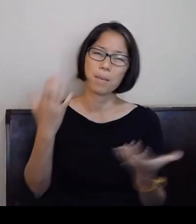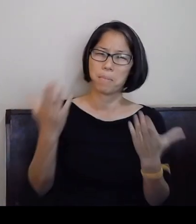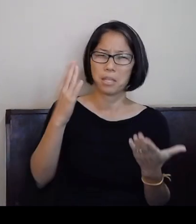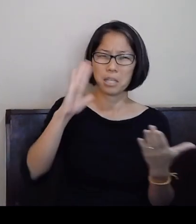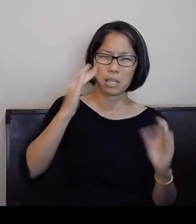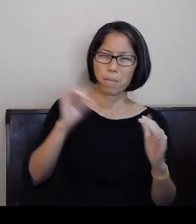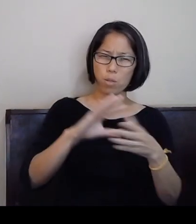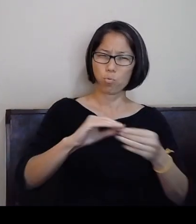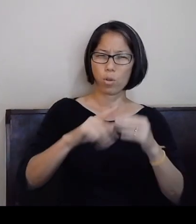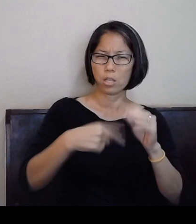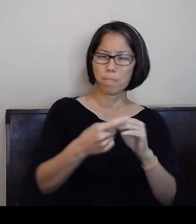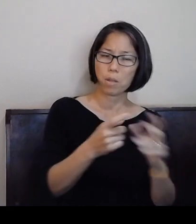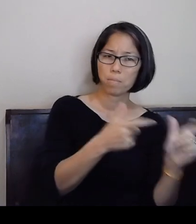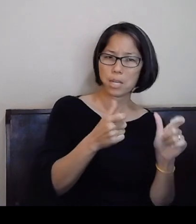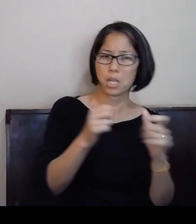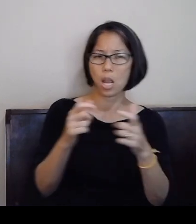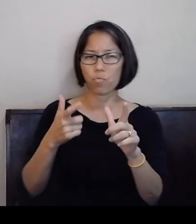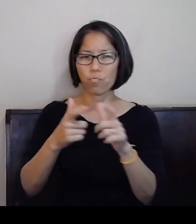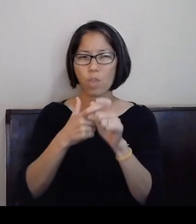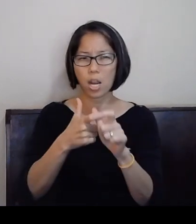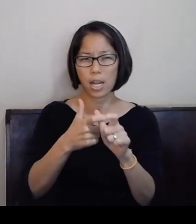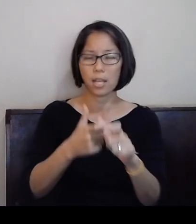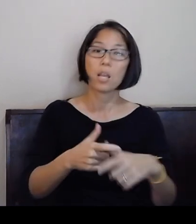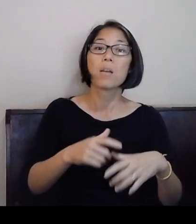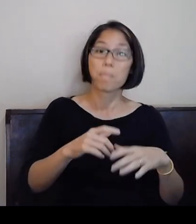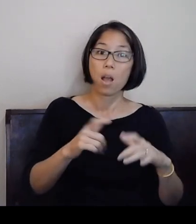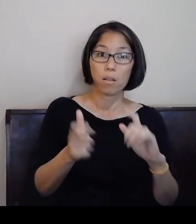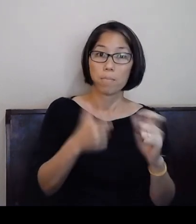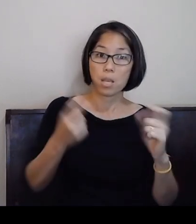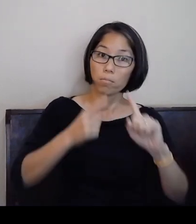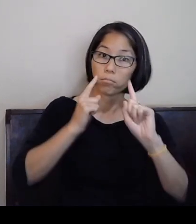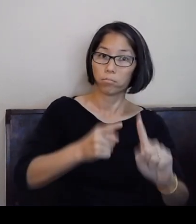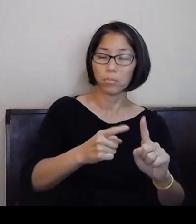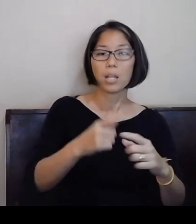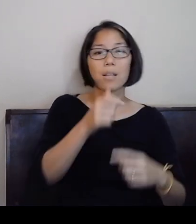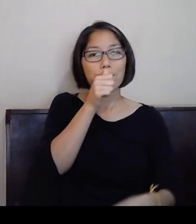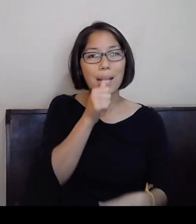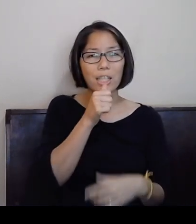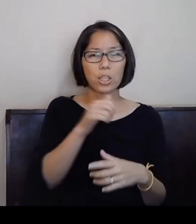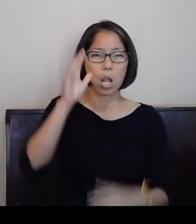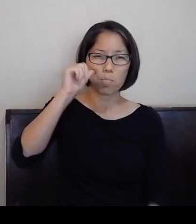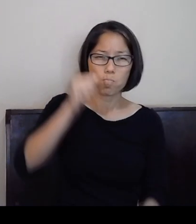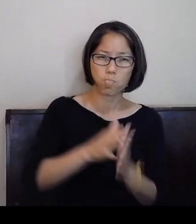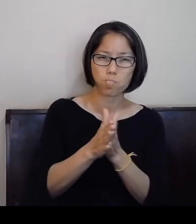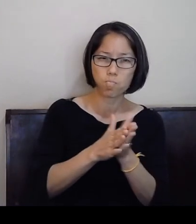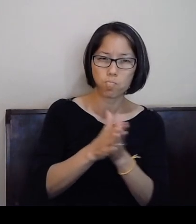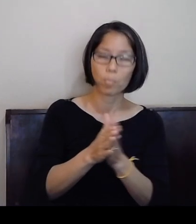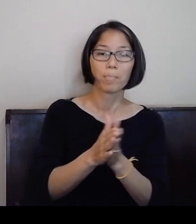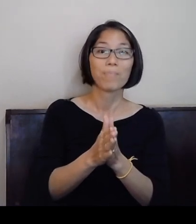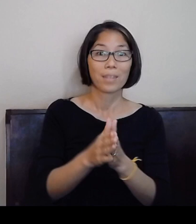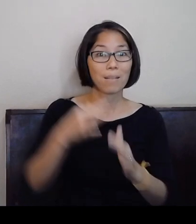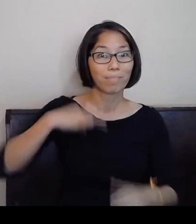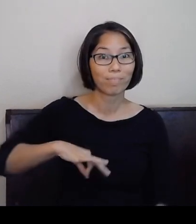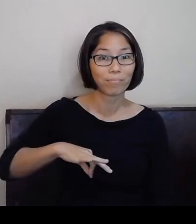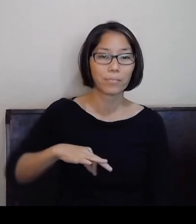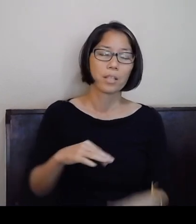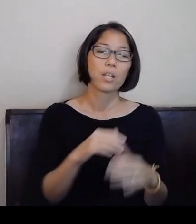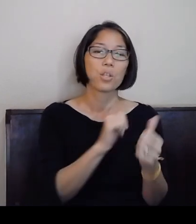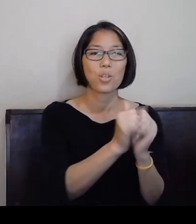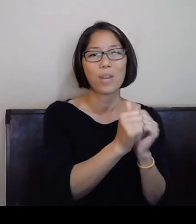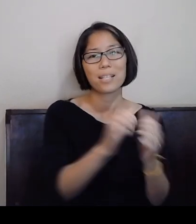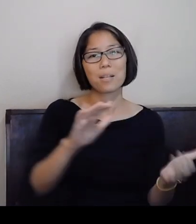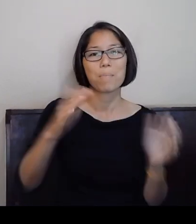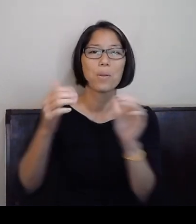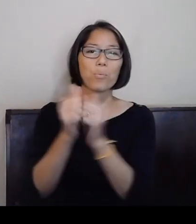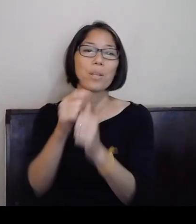all about speed and running. The larger message is that patience and determination pay off. The race is used to communicate a lesson that can be